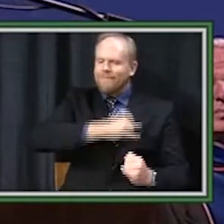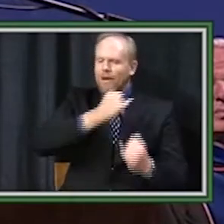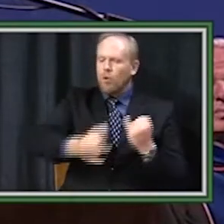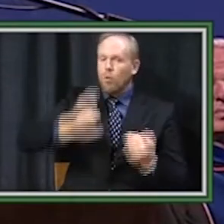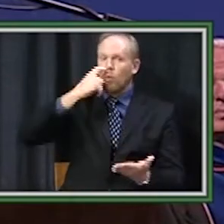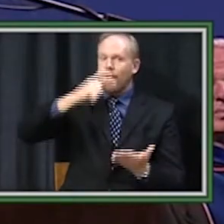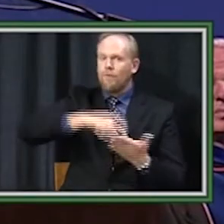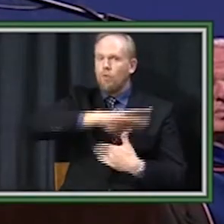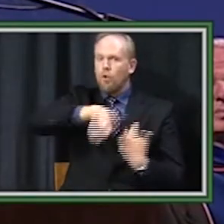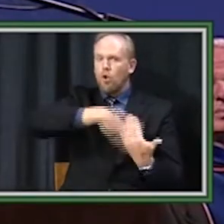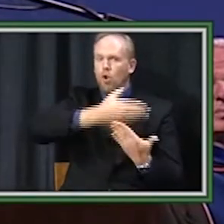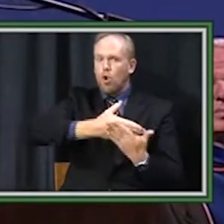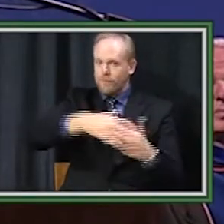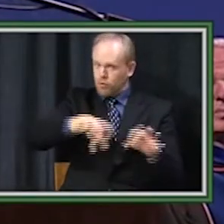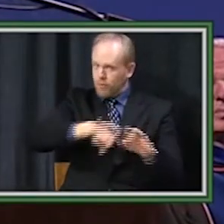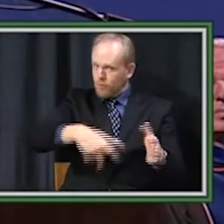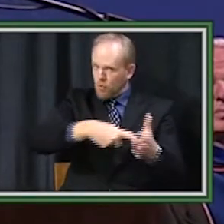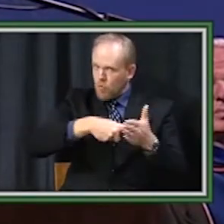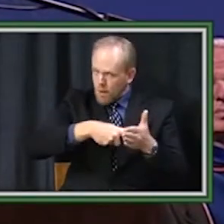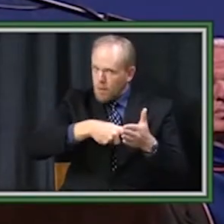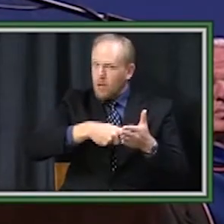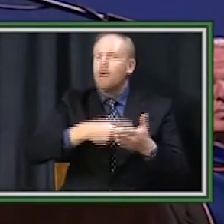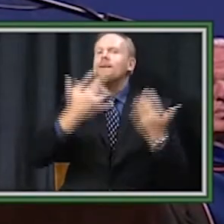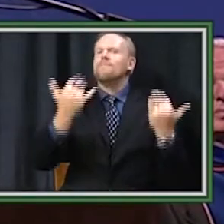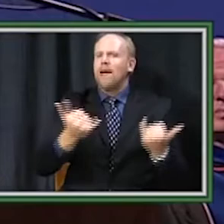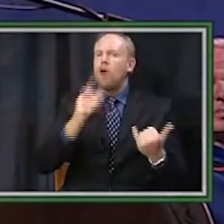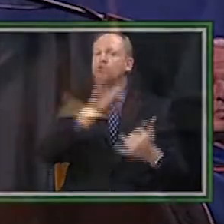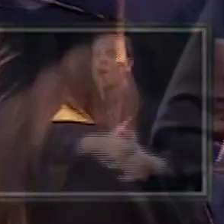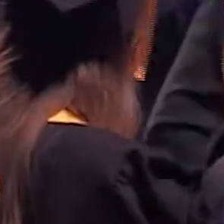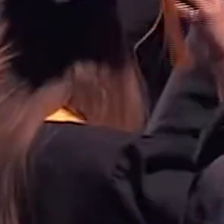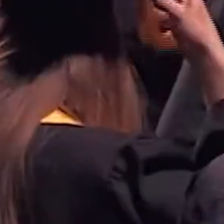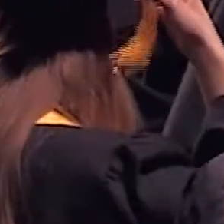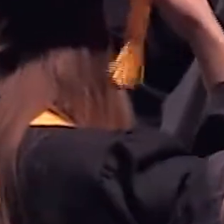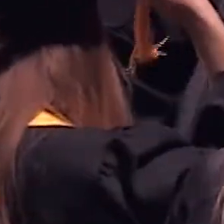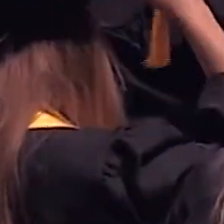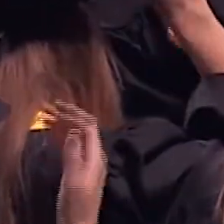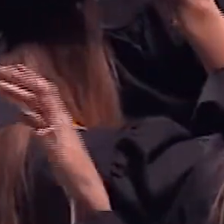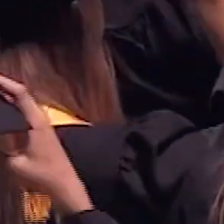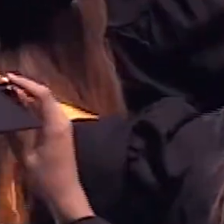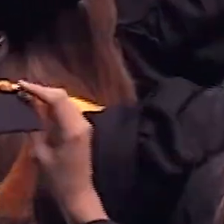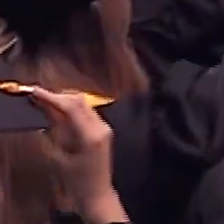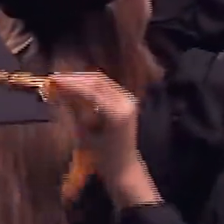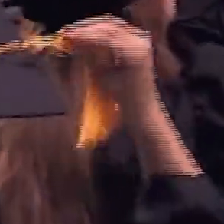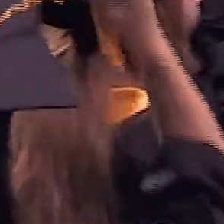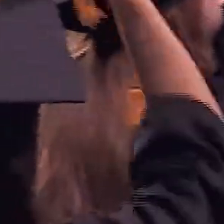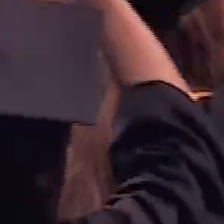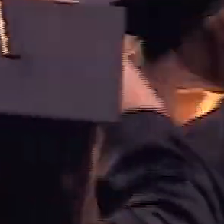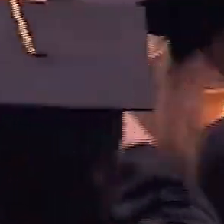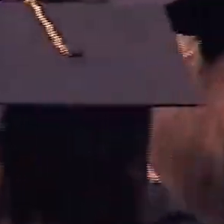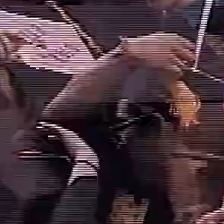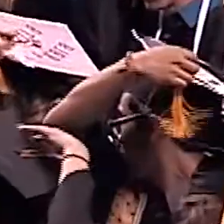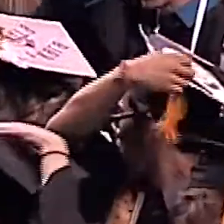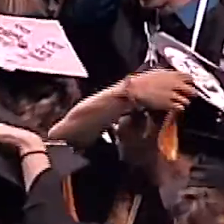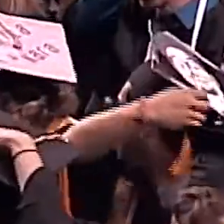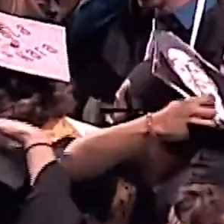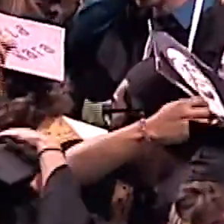completion of all degree requirements, you may now move your tassels from right to left, signifying